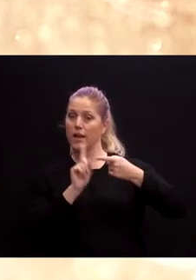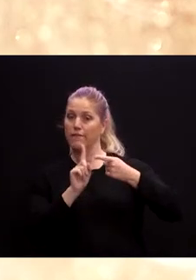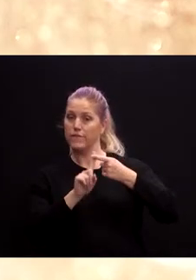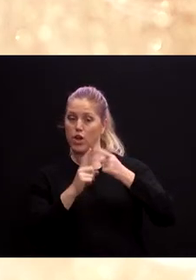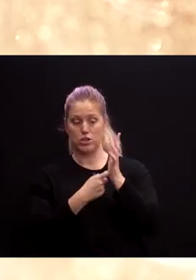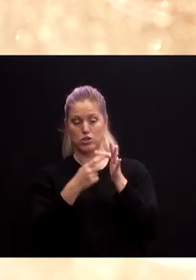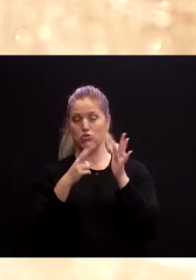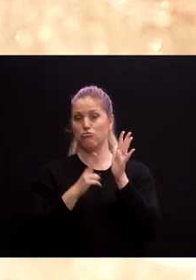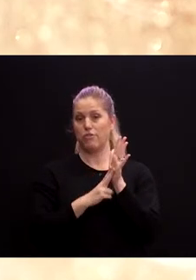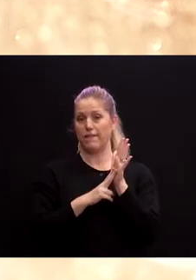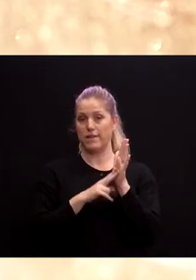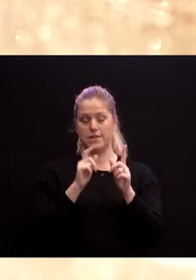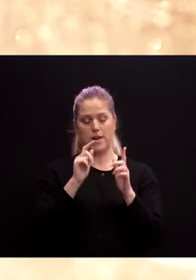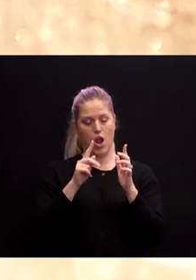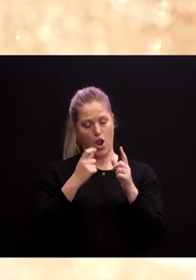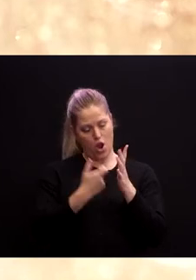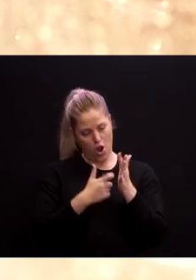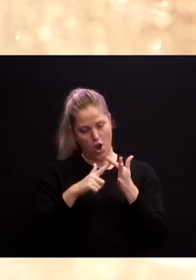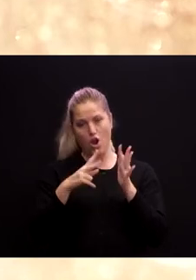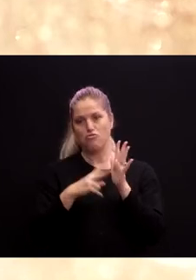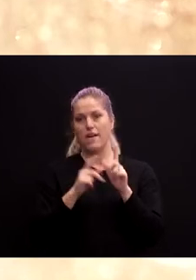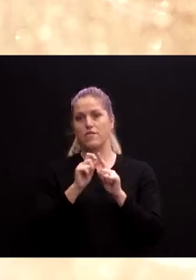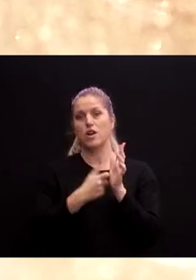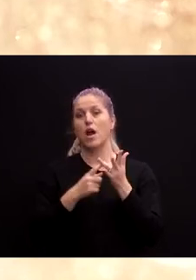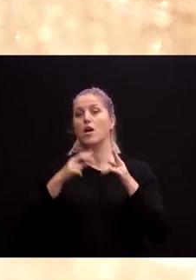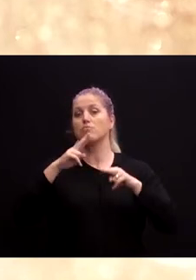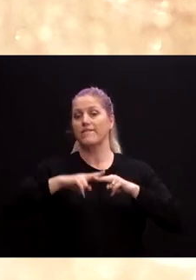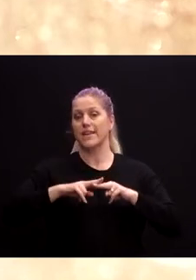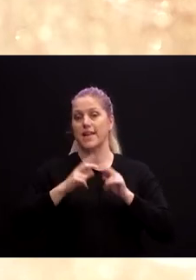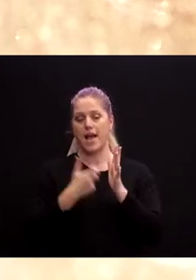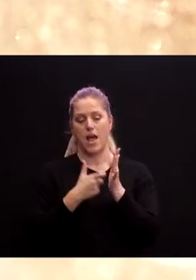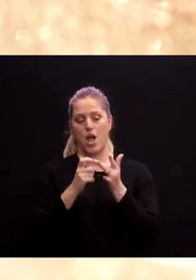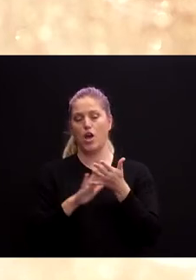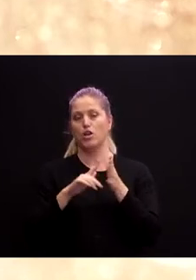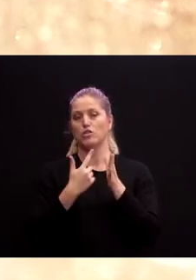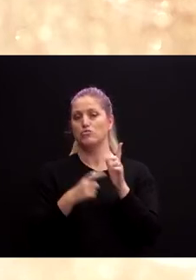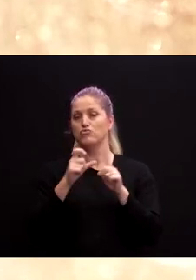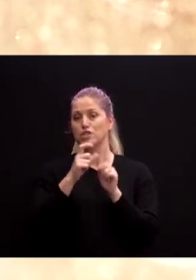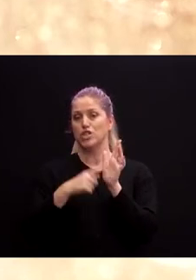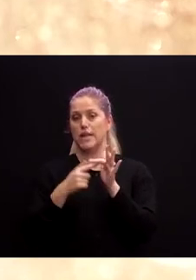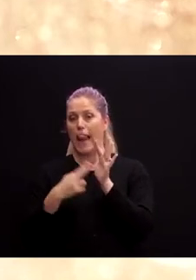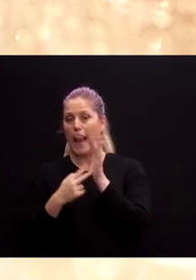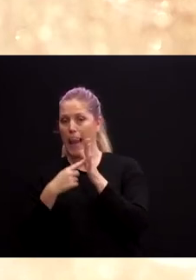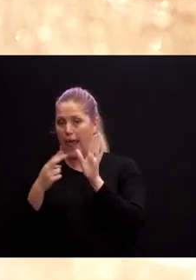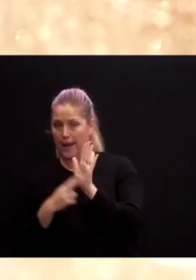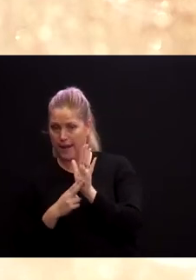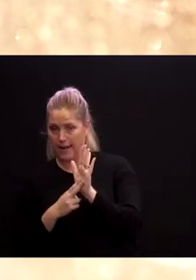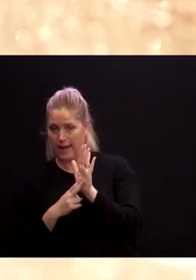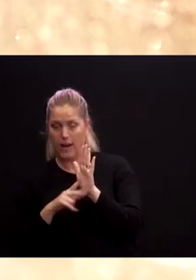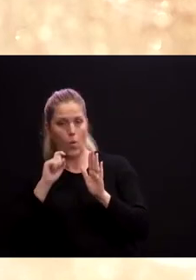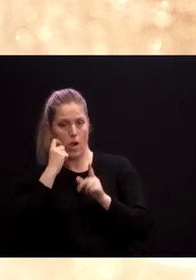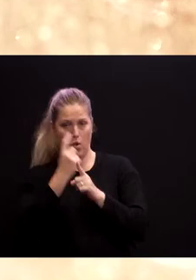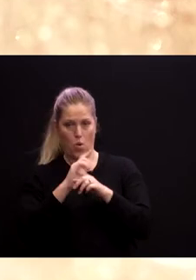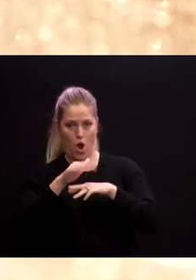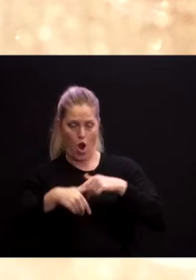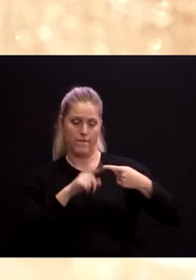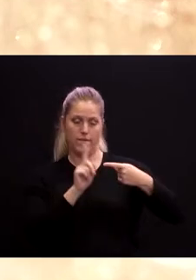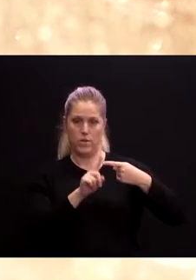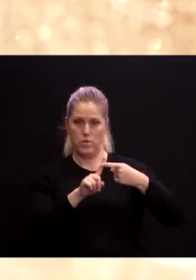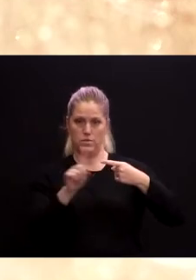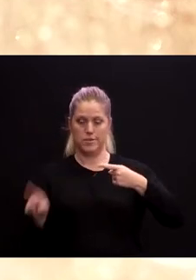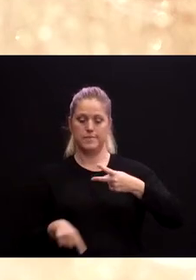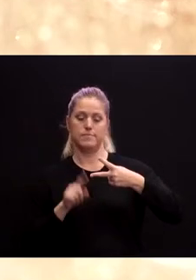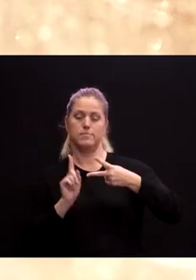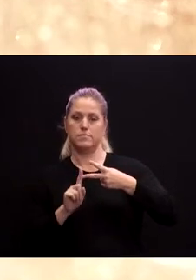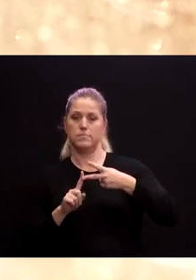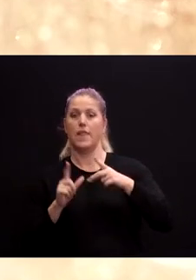Richard Lennon on Communion in Grace, Sacrament to the Word, and Dr. Nigel Zimmerman, Formation and